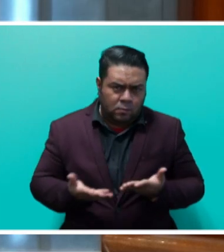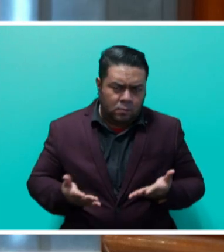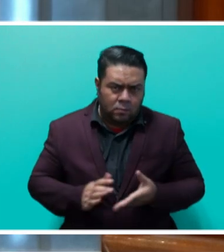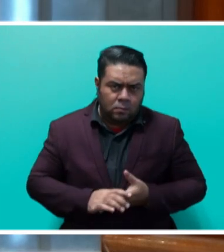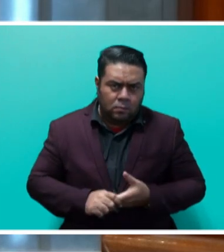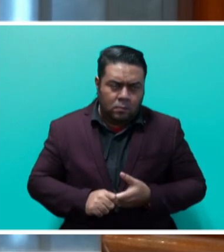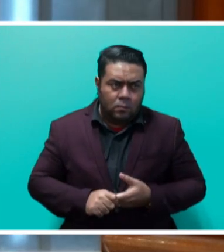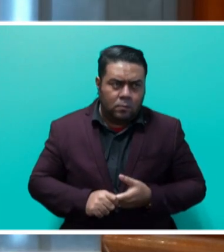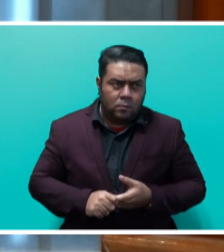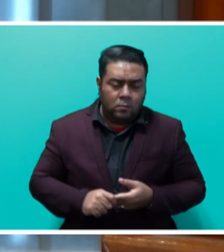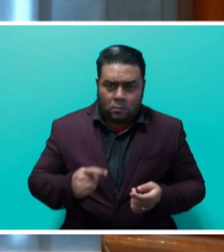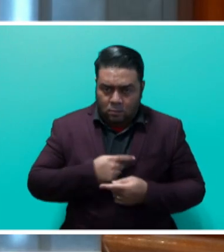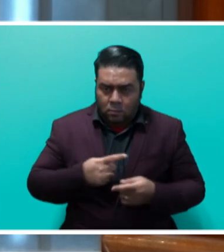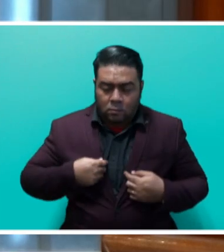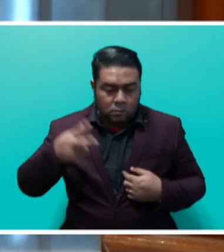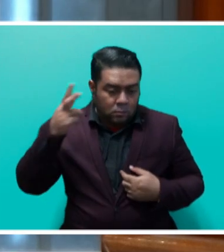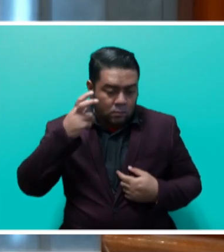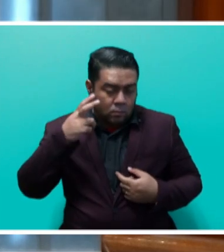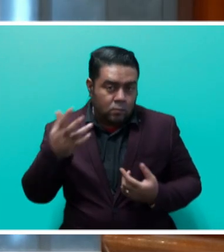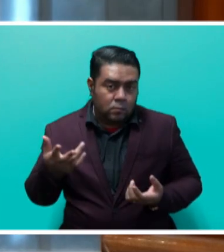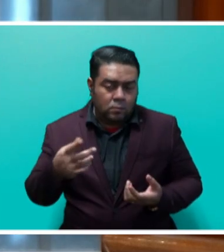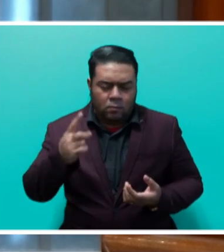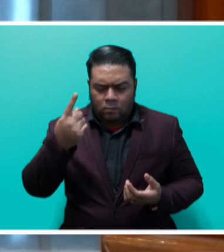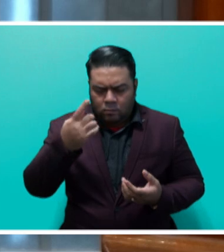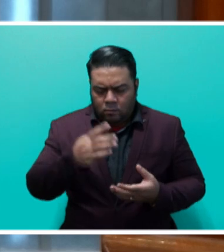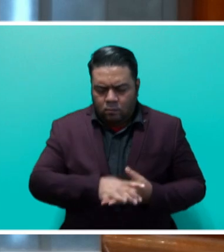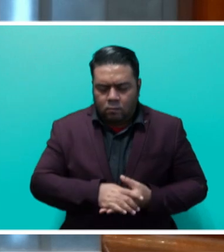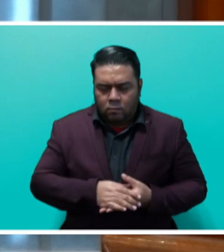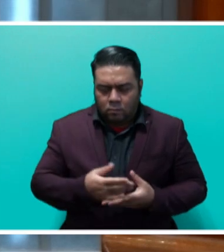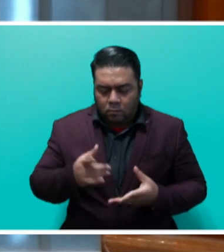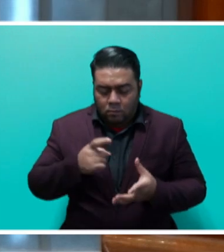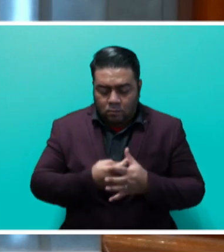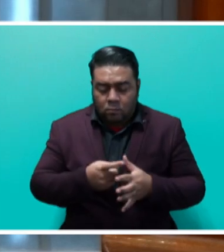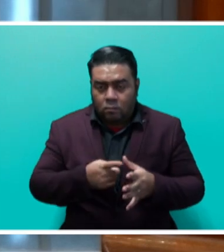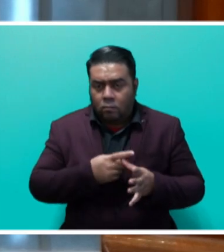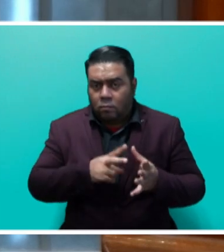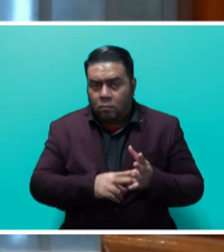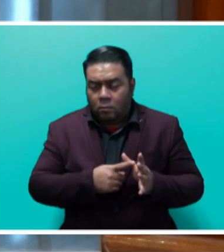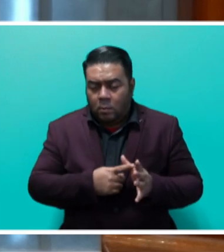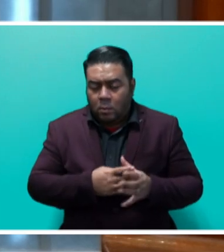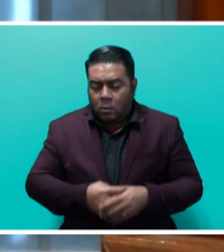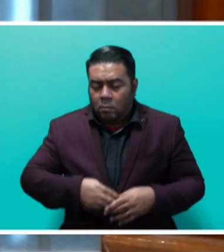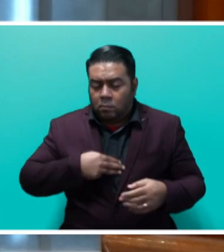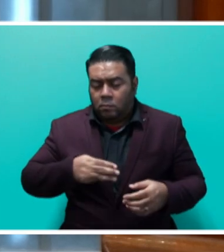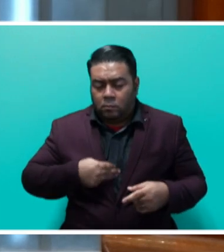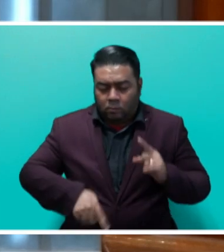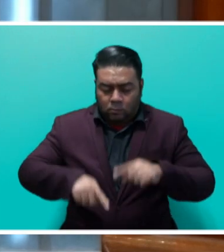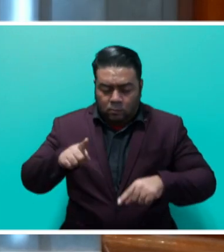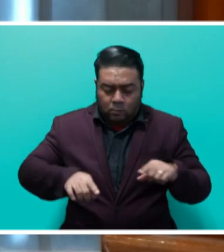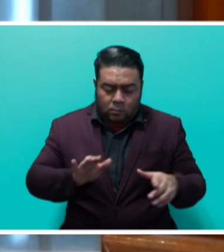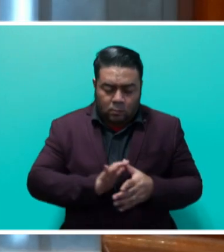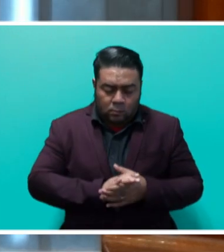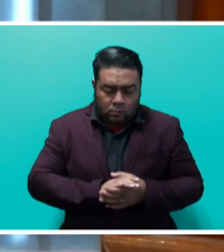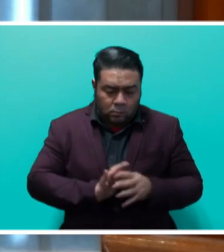California, we heard firsthand from kava importers, distributors, and the members of the different kava groups who promote and